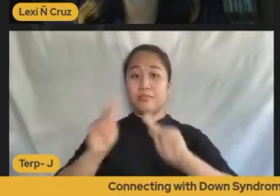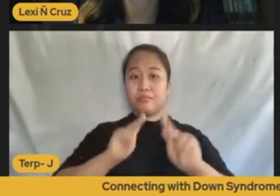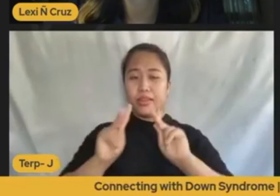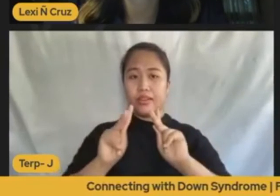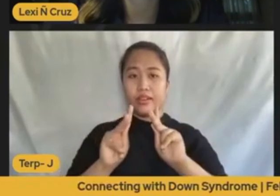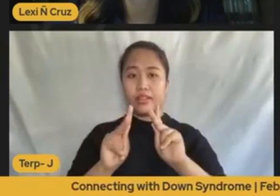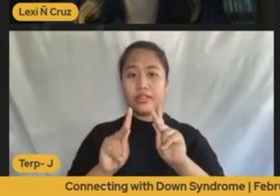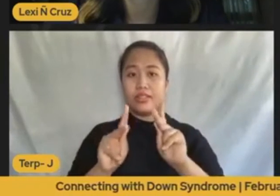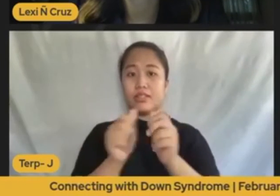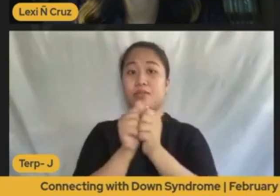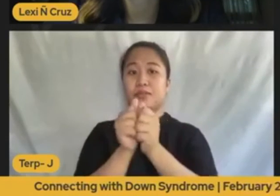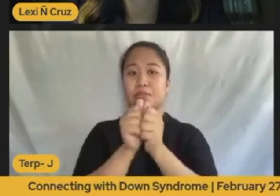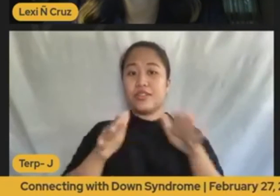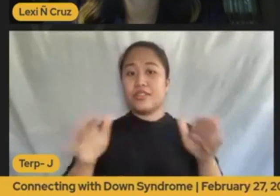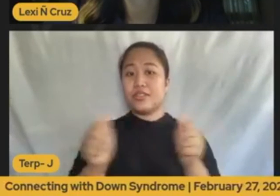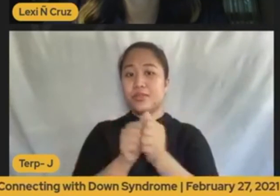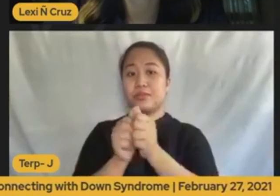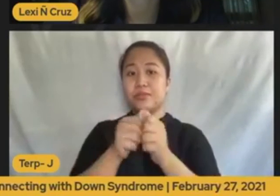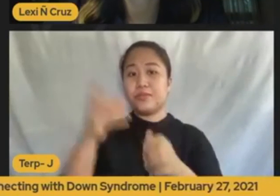Anyway.